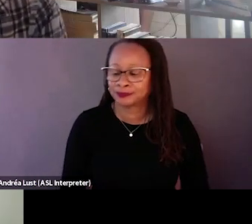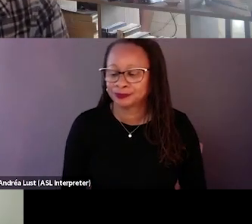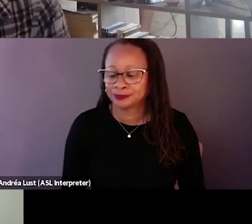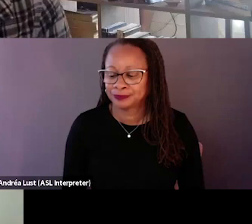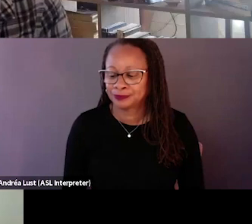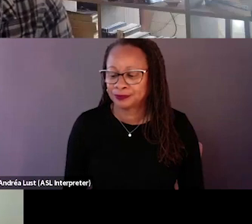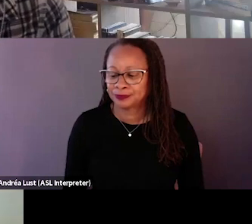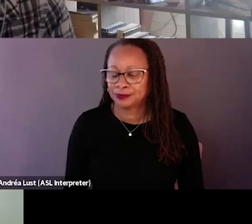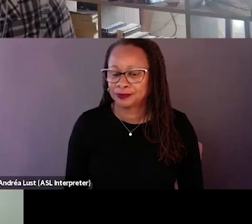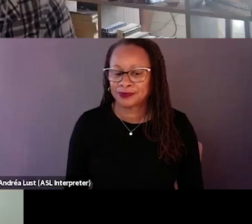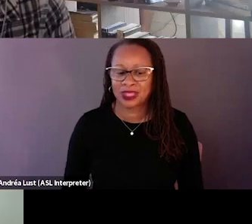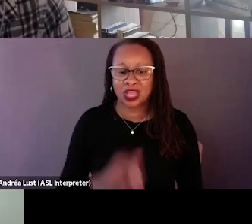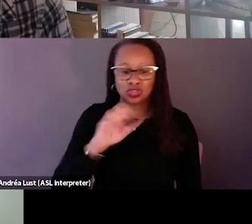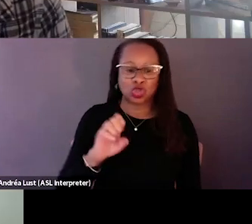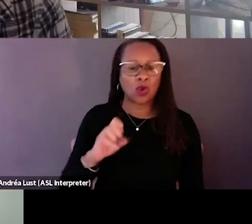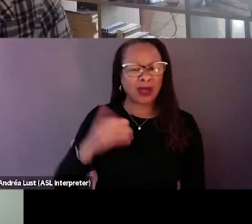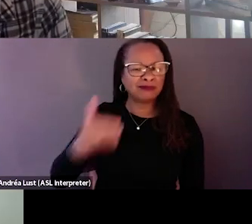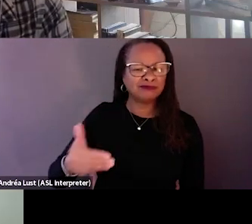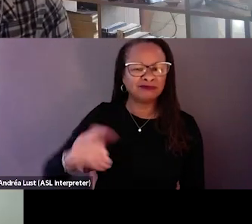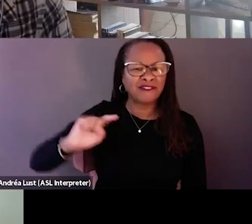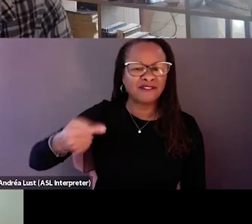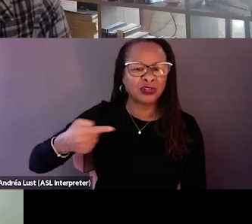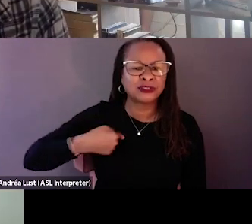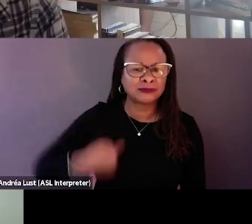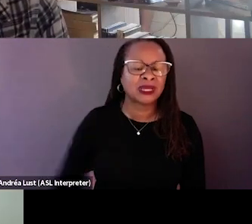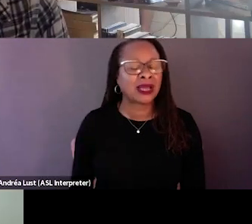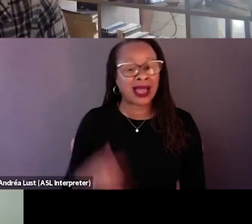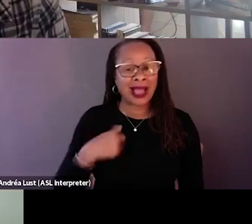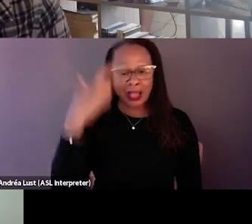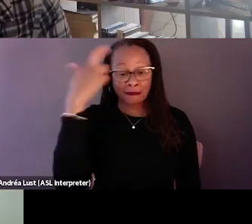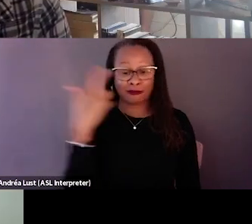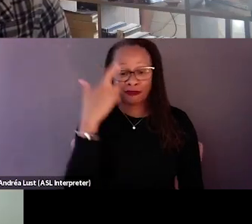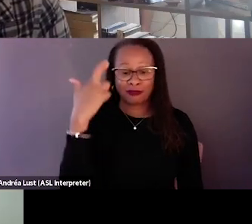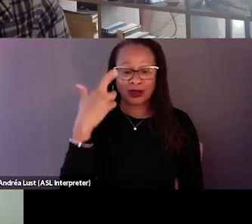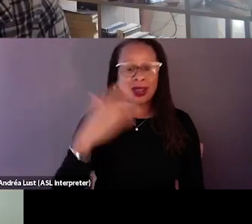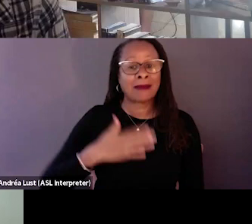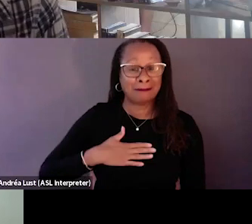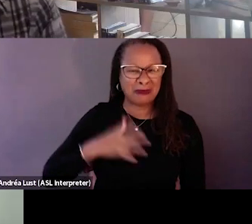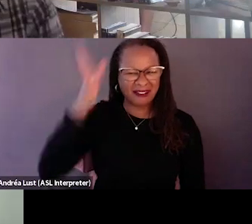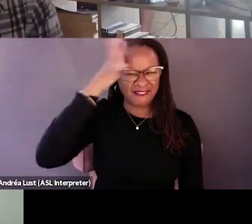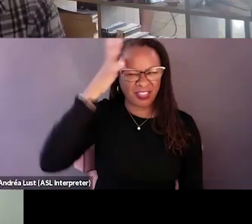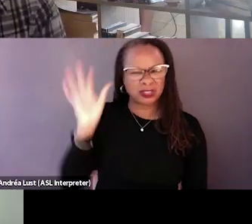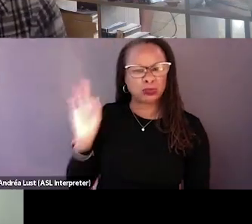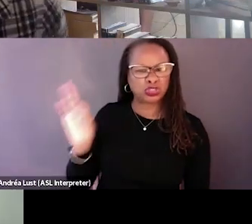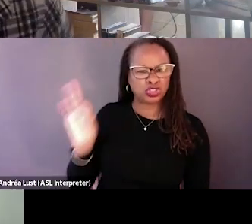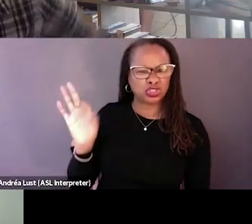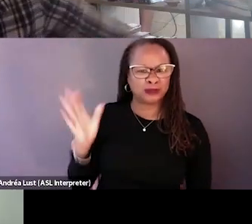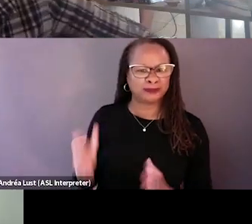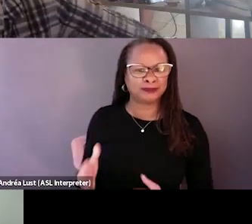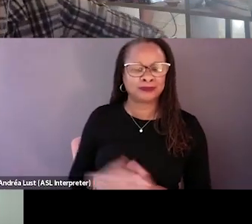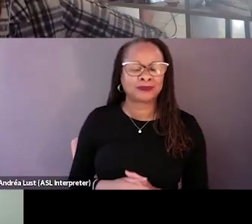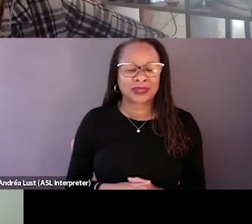I'm going to go first. I realize the work. My father's a preacher, and I'm